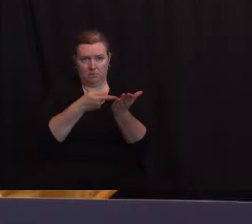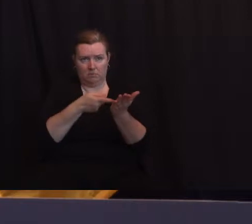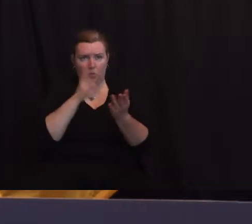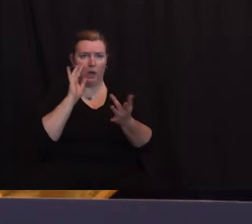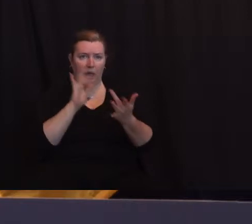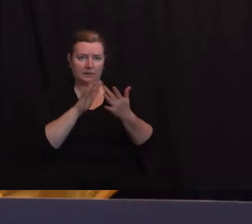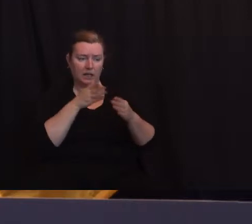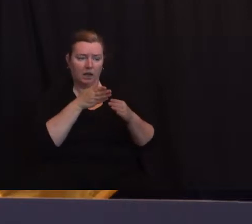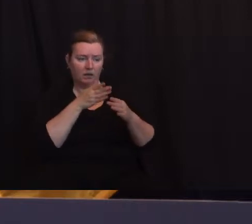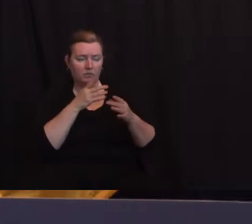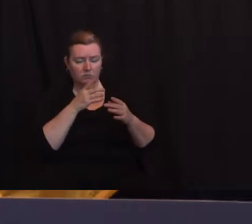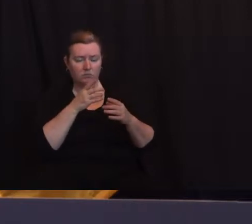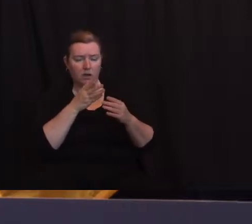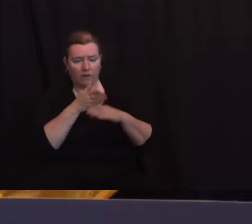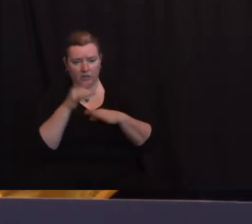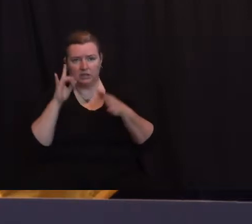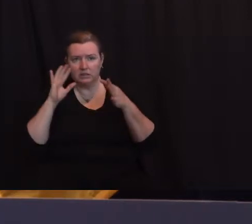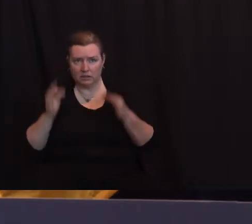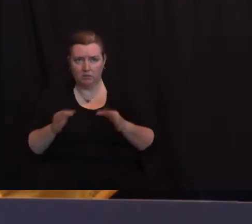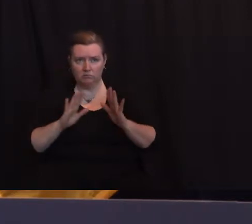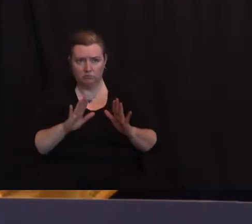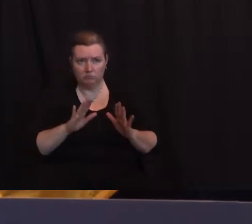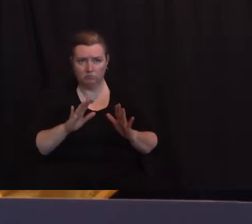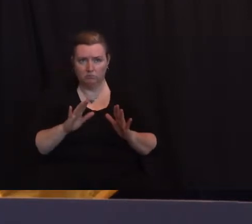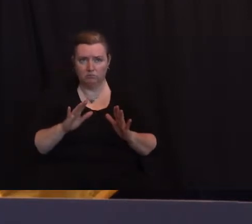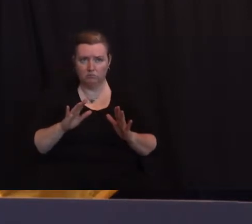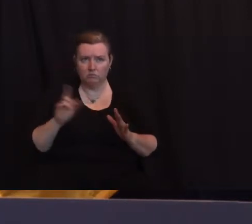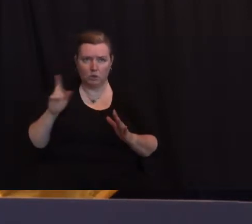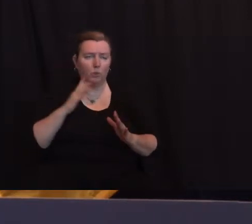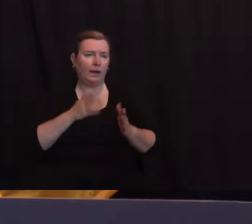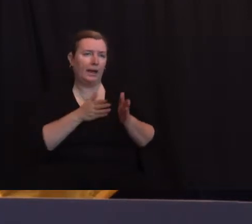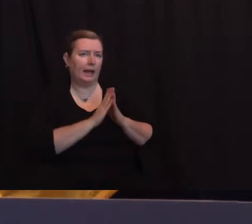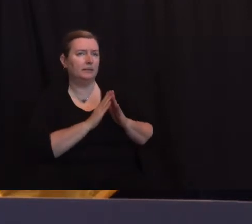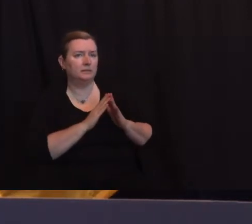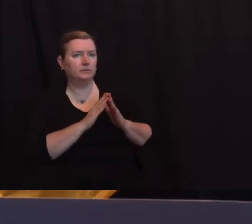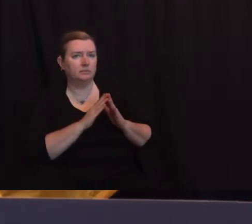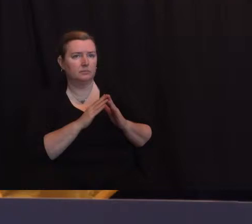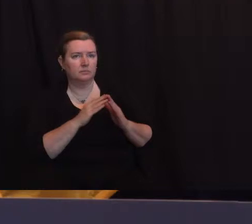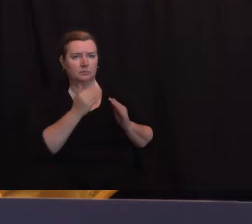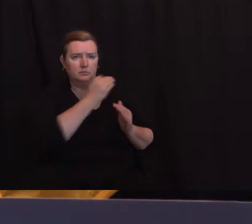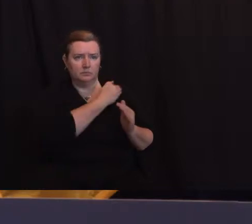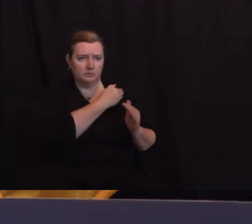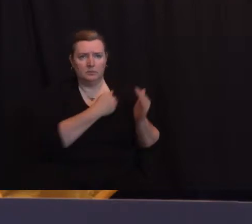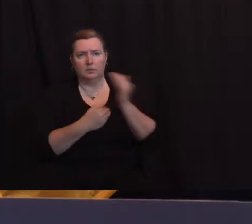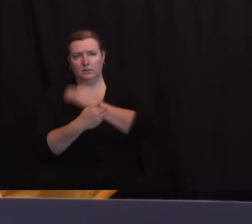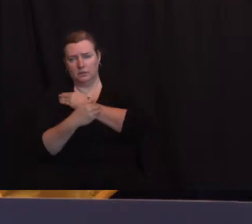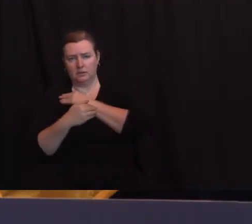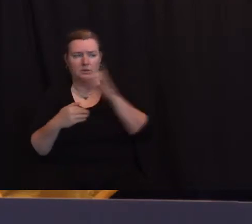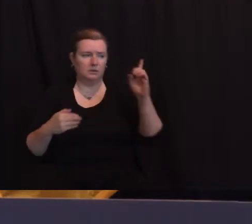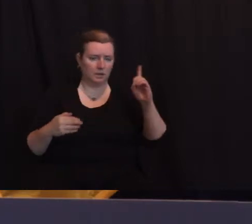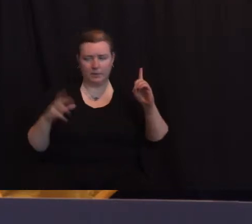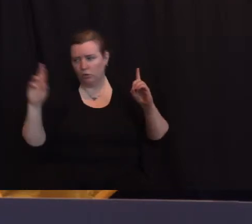certainly aware of the issue. We got called by both sides of the aisle on this with very reasonable